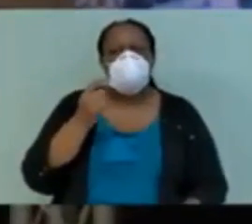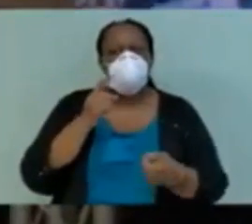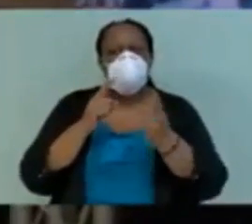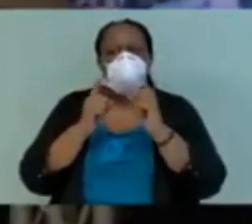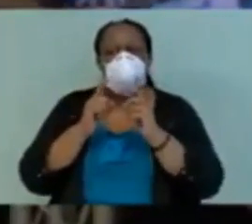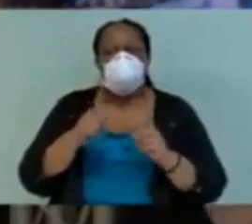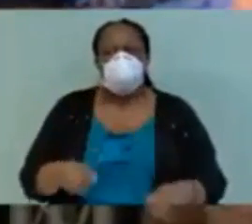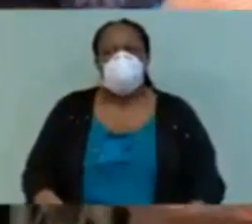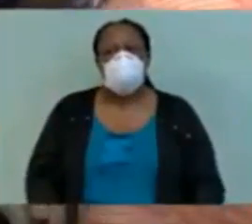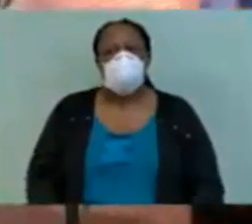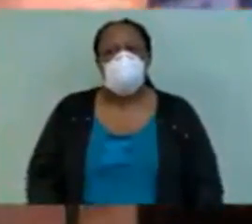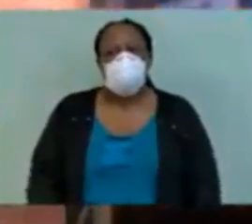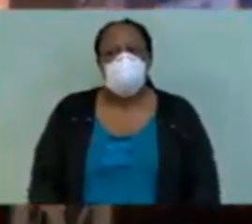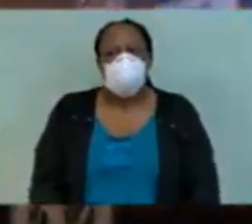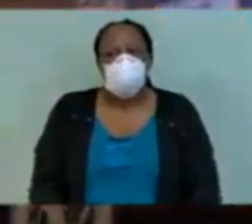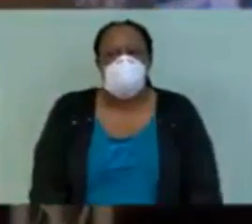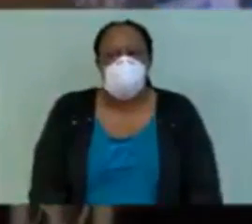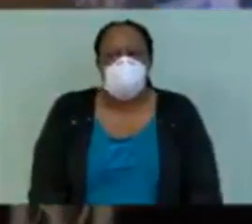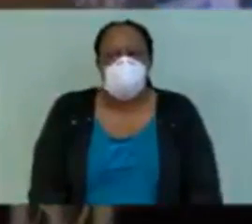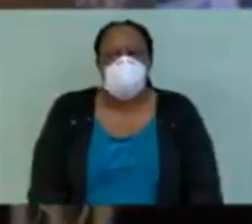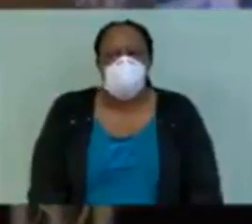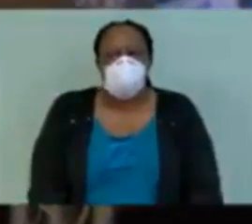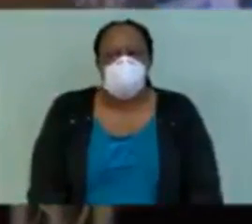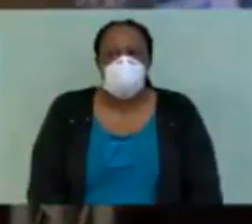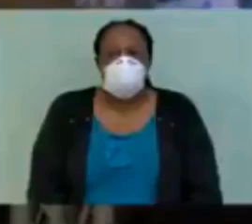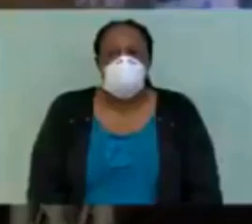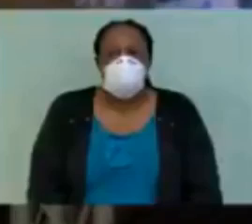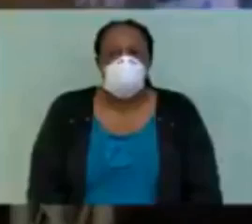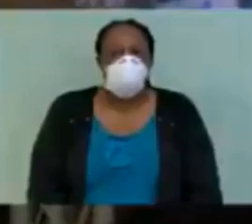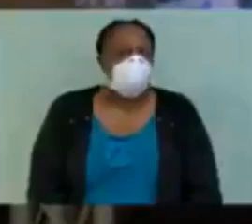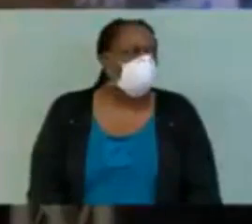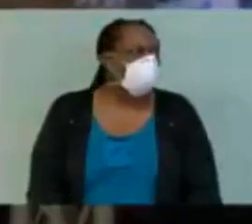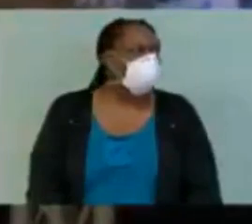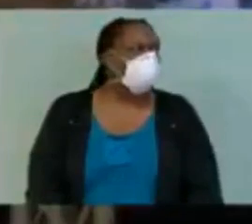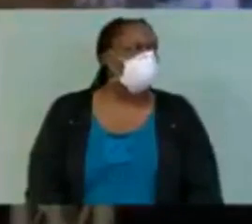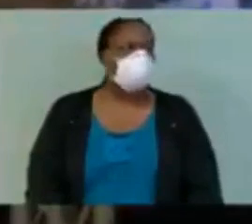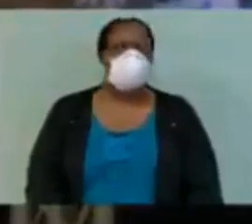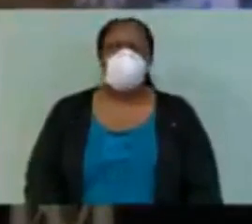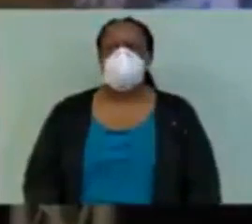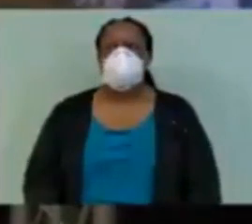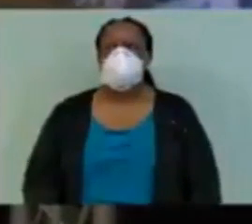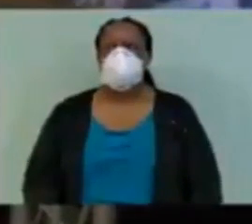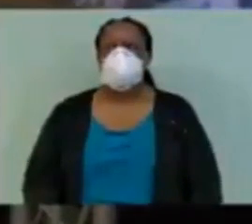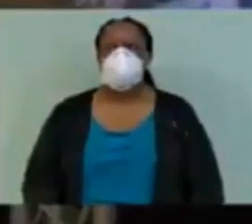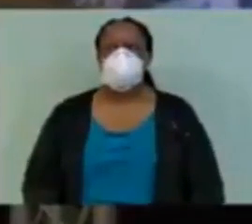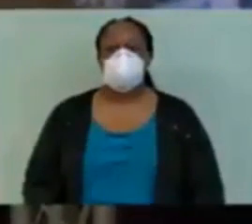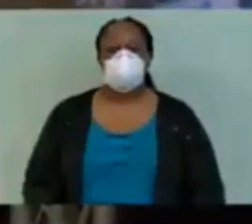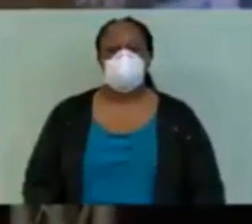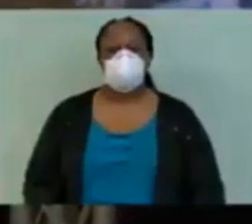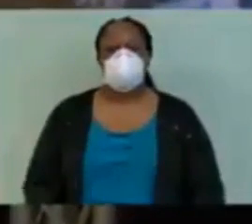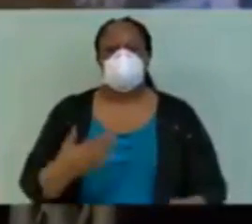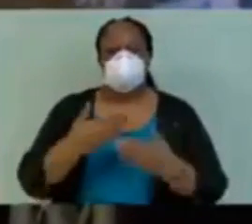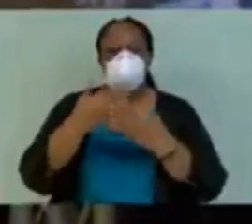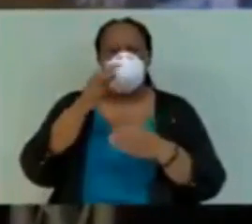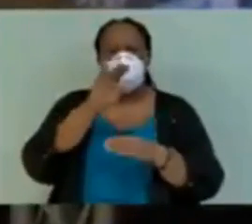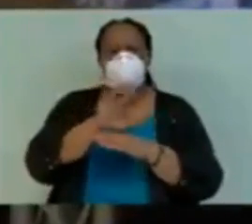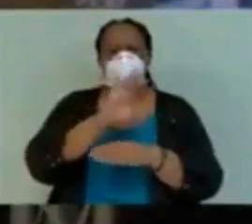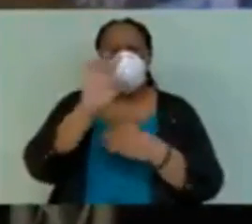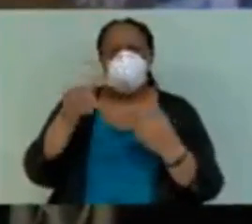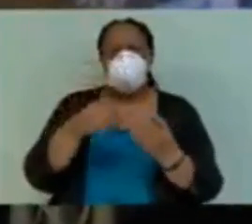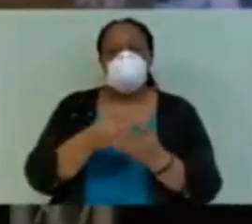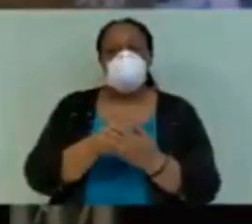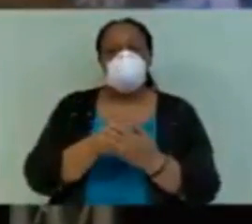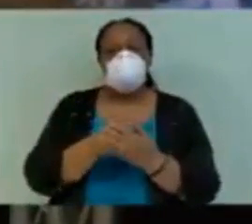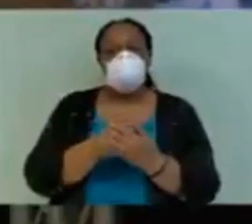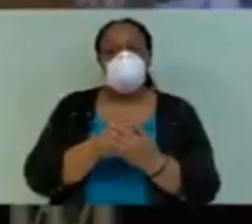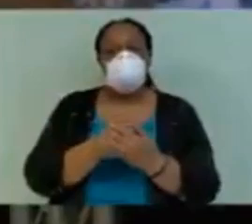Thank you, Dr. Laws. I now invite Mr. Abdias Samuel, Chair of the COVID-19 National Task Force,